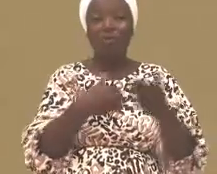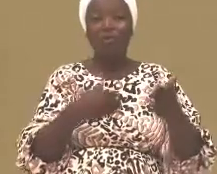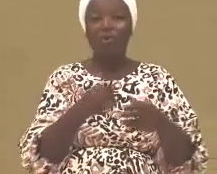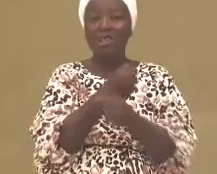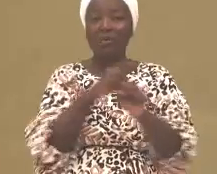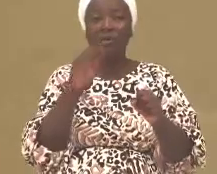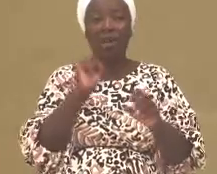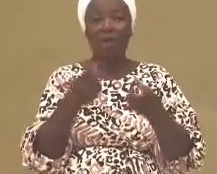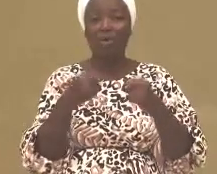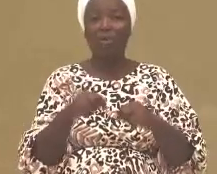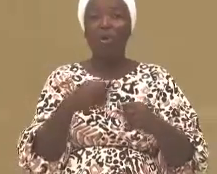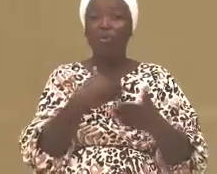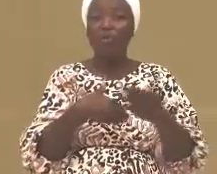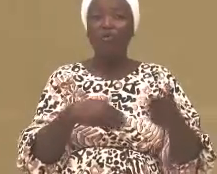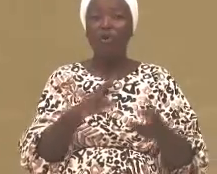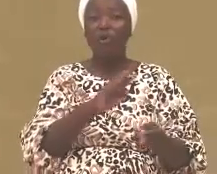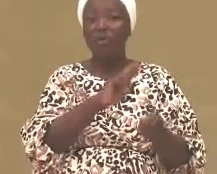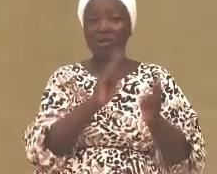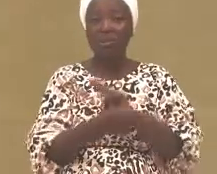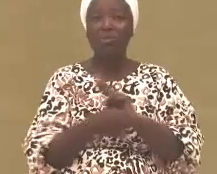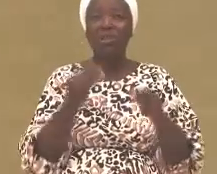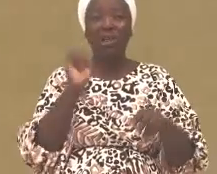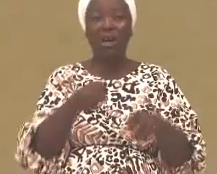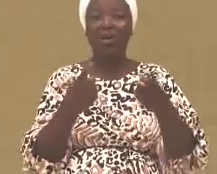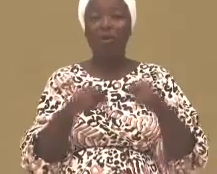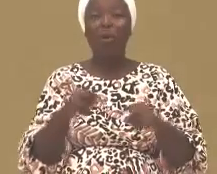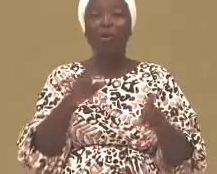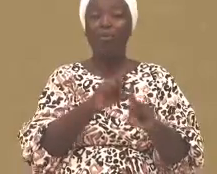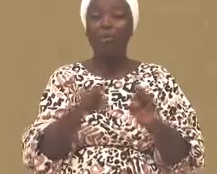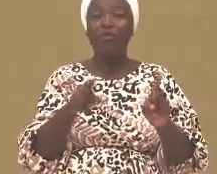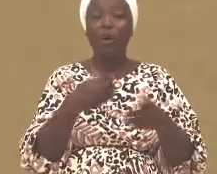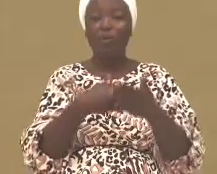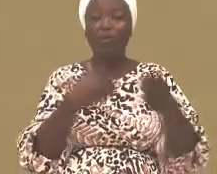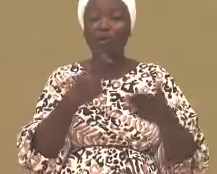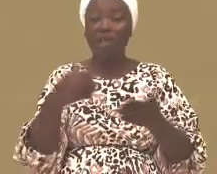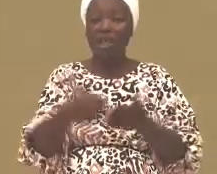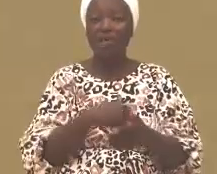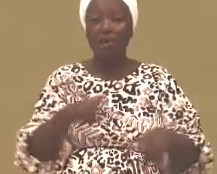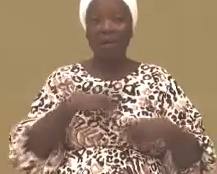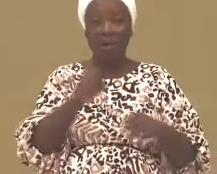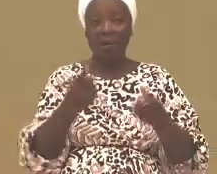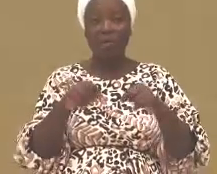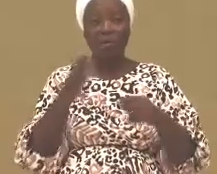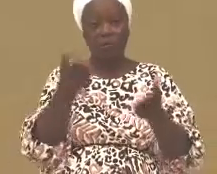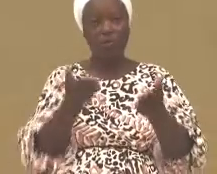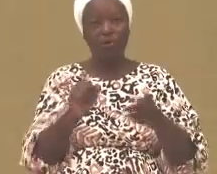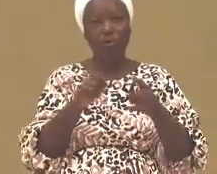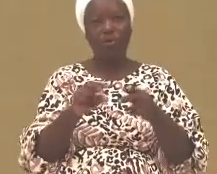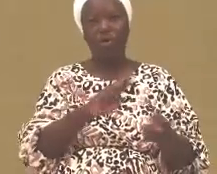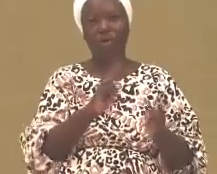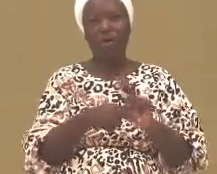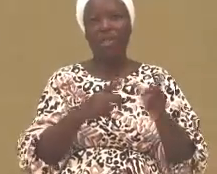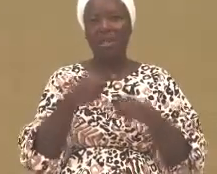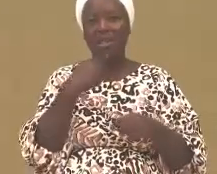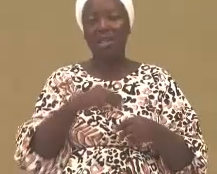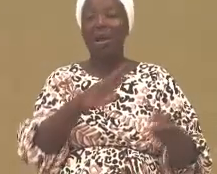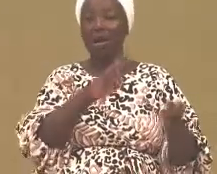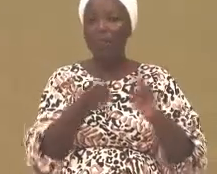can come, before the new life can come, he wants them to repent. And so he says, repent and